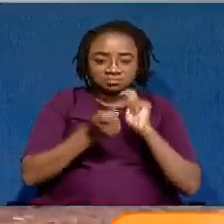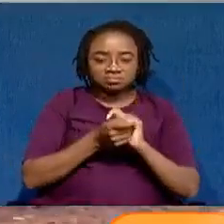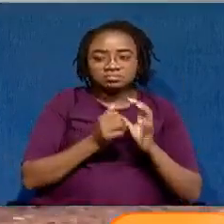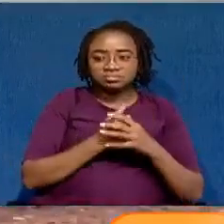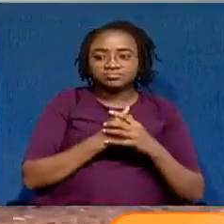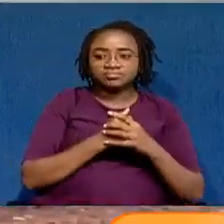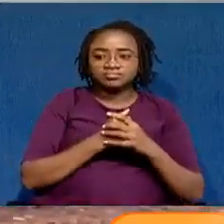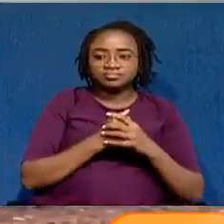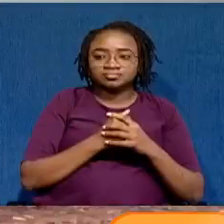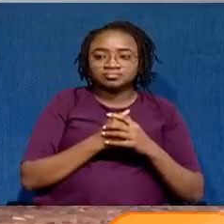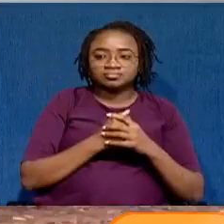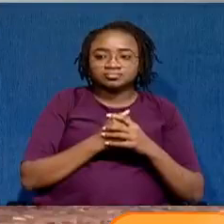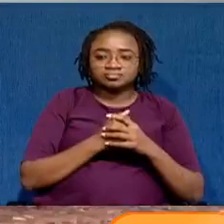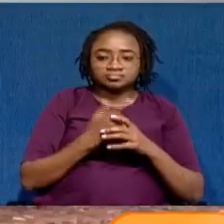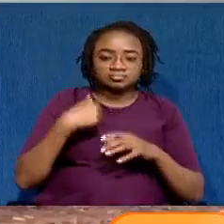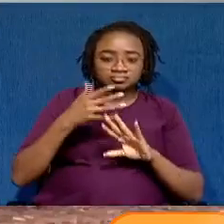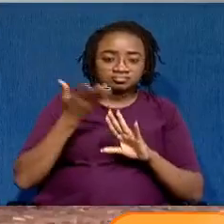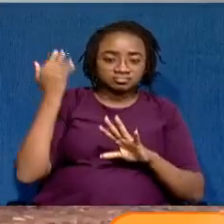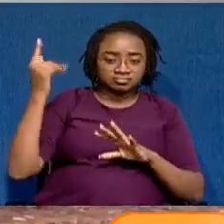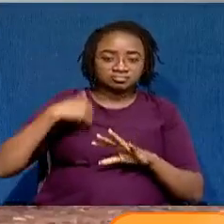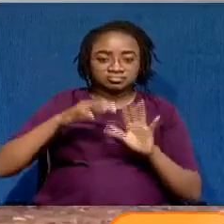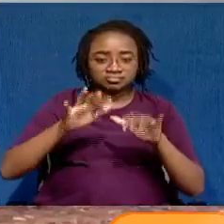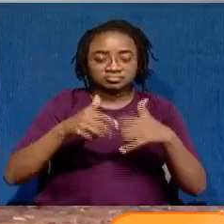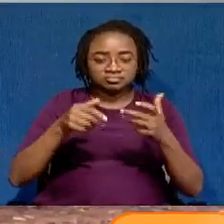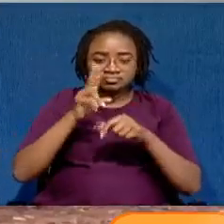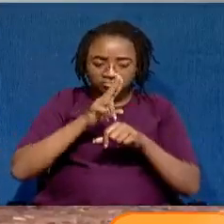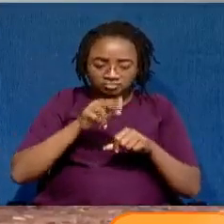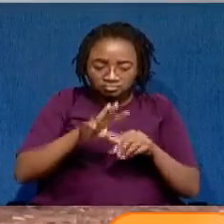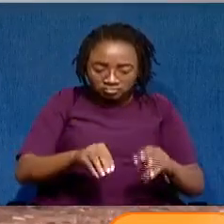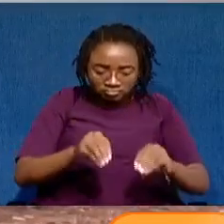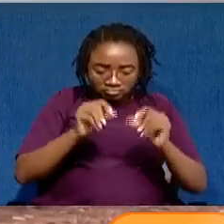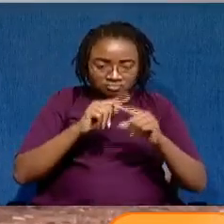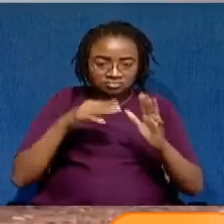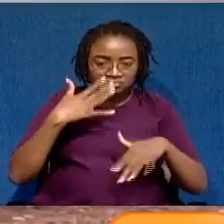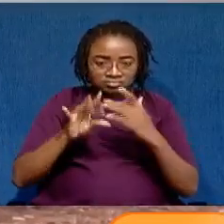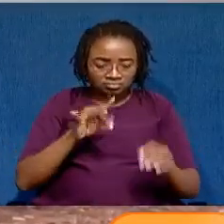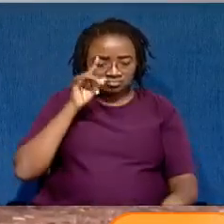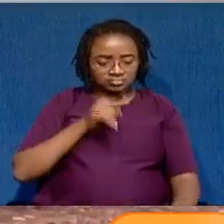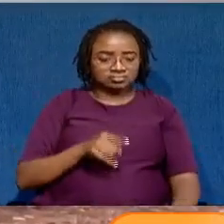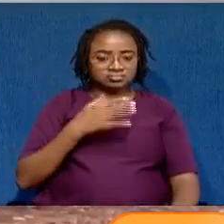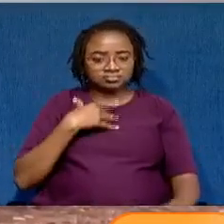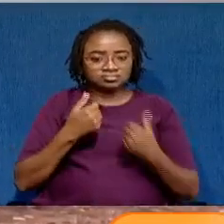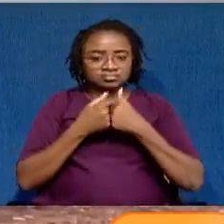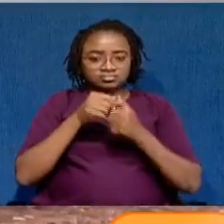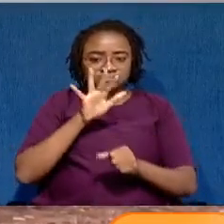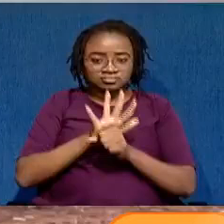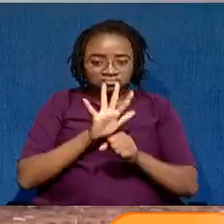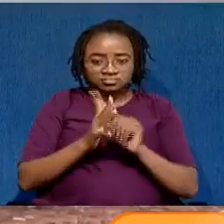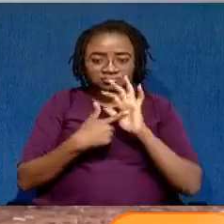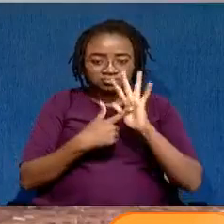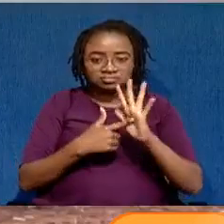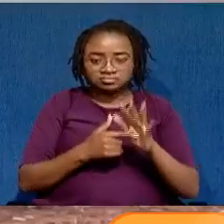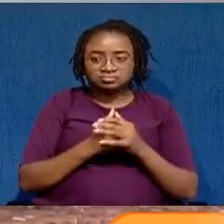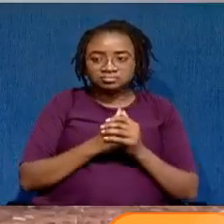We used to do farming in soil, and then I realized that soil has lots of challenges. For